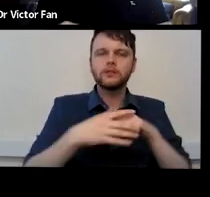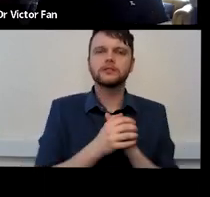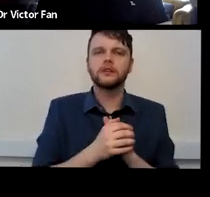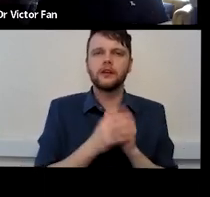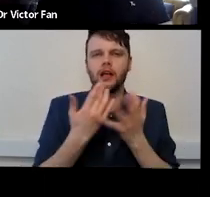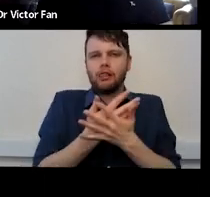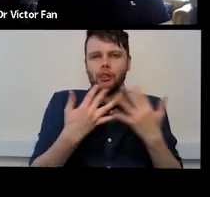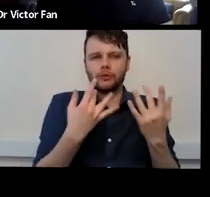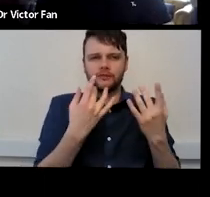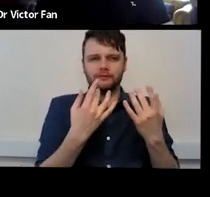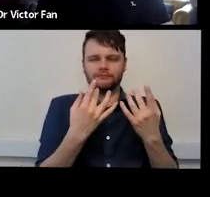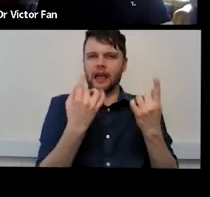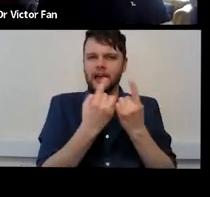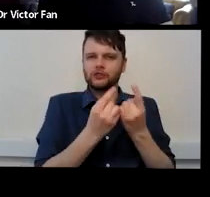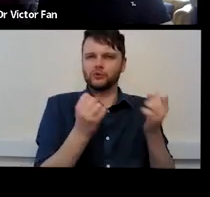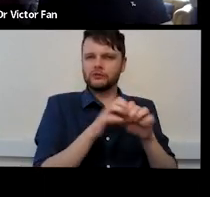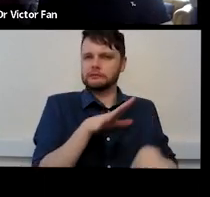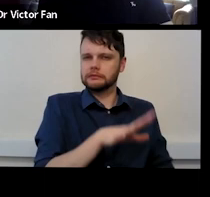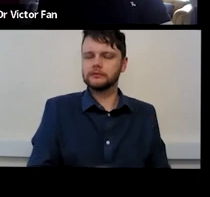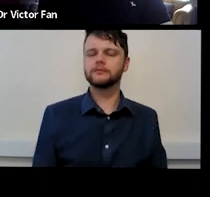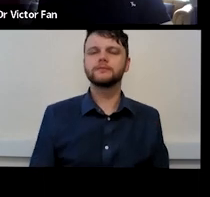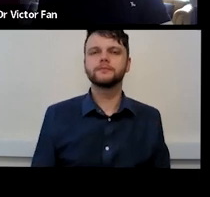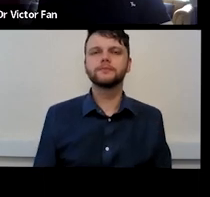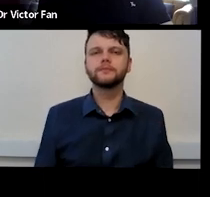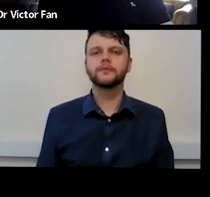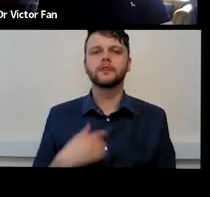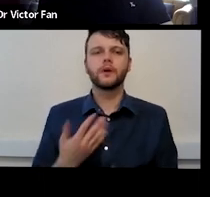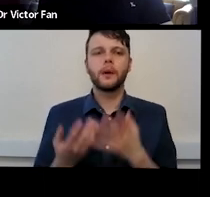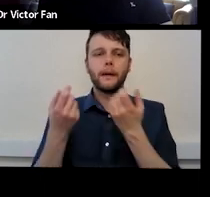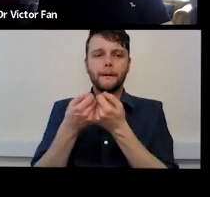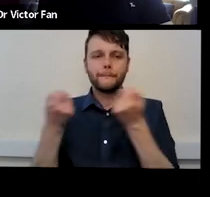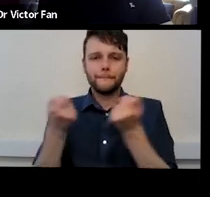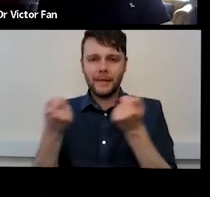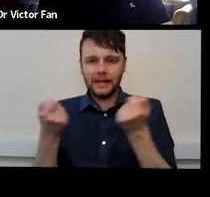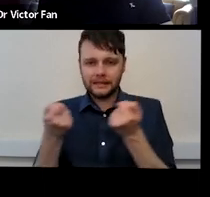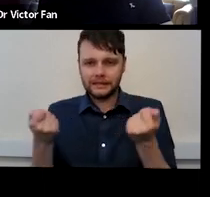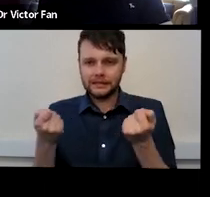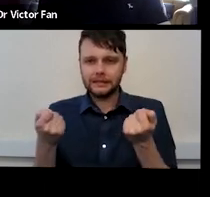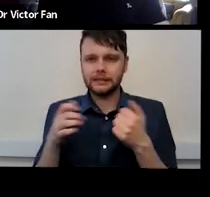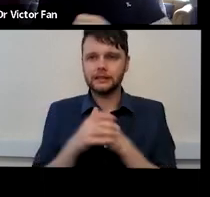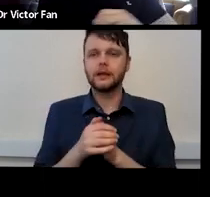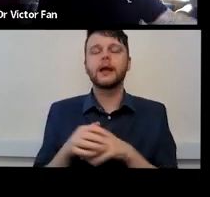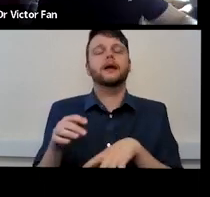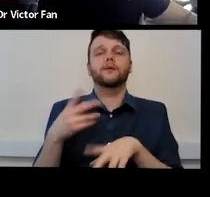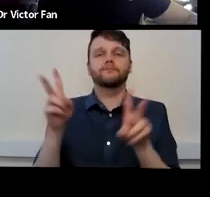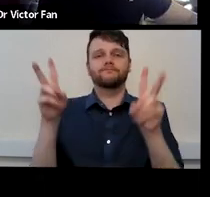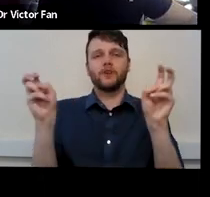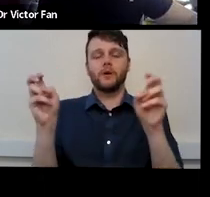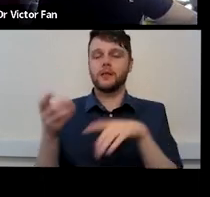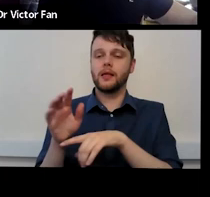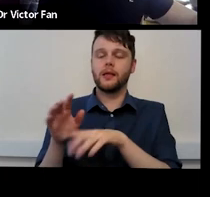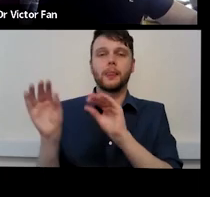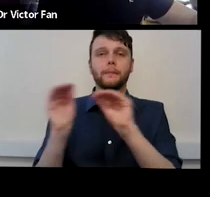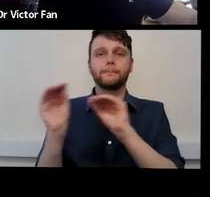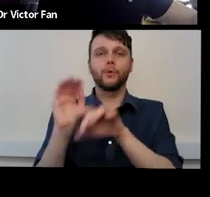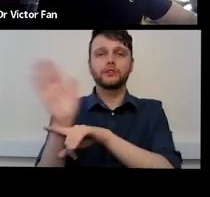these issues. And so in a magazine called Yingxi Jiazhi, or Motion Picture Review,